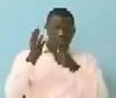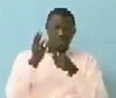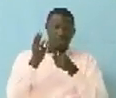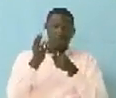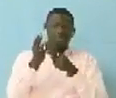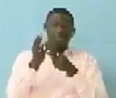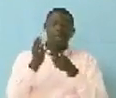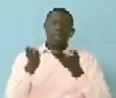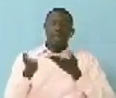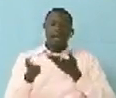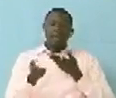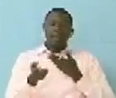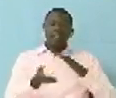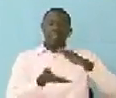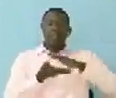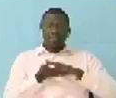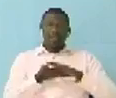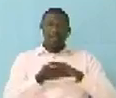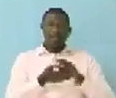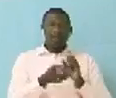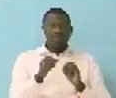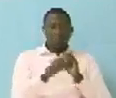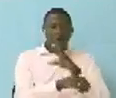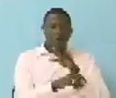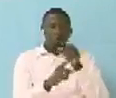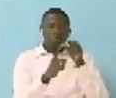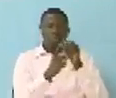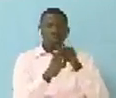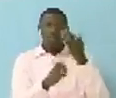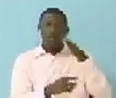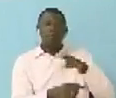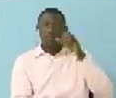derive their authority from the president.